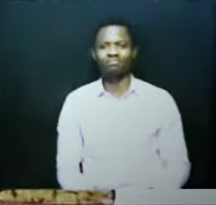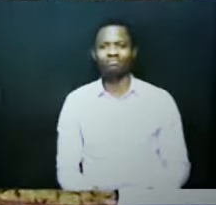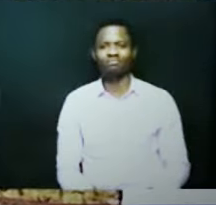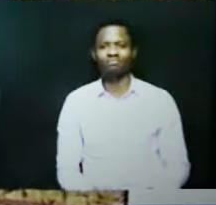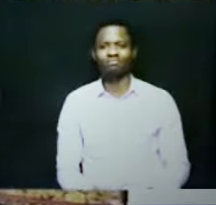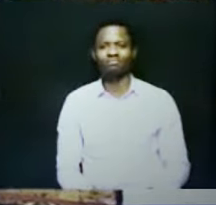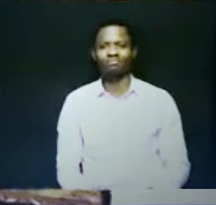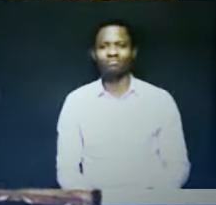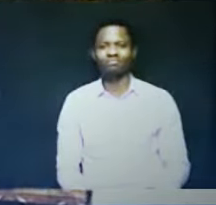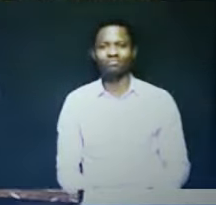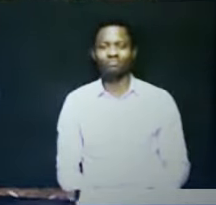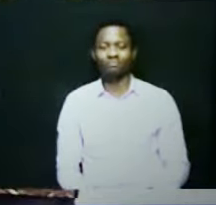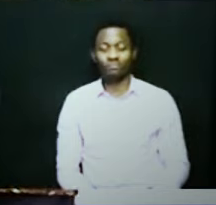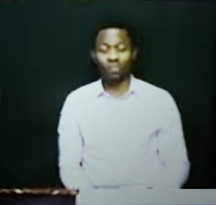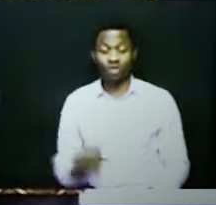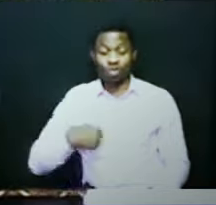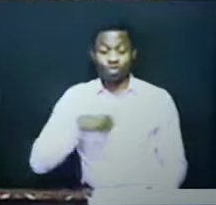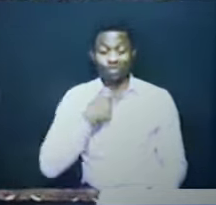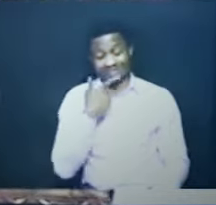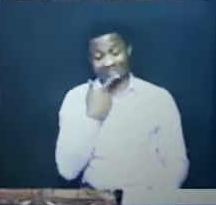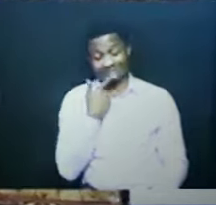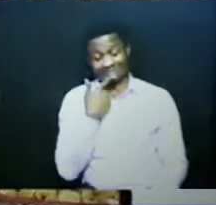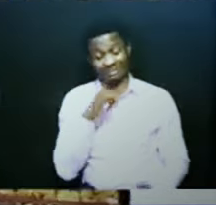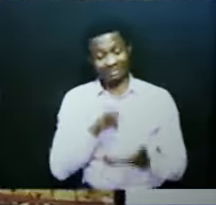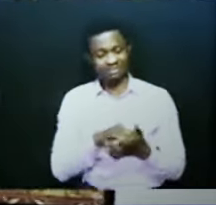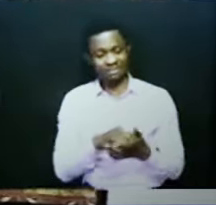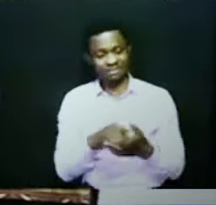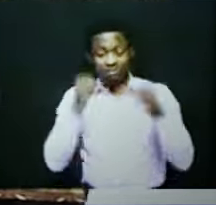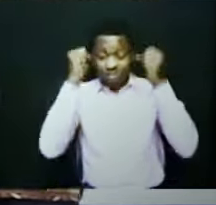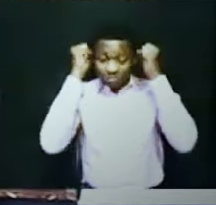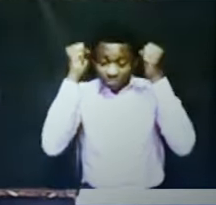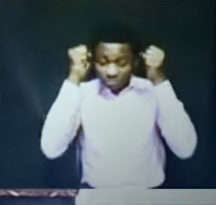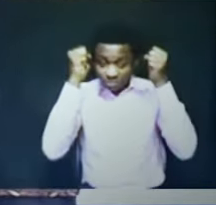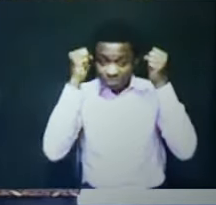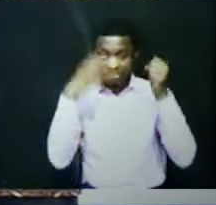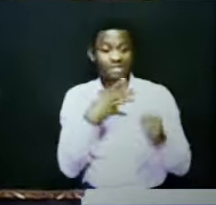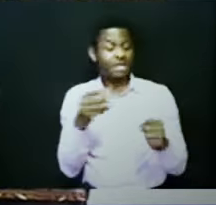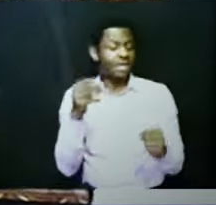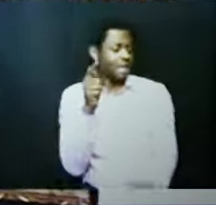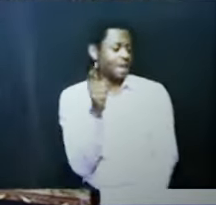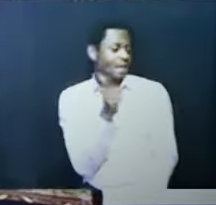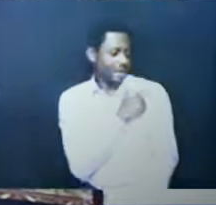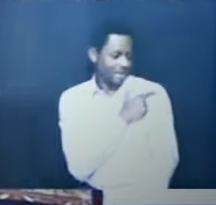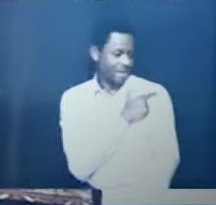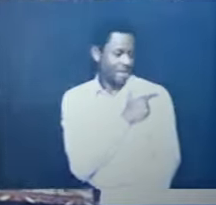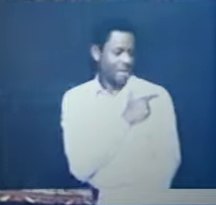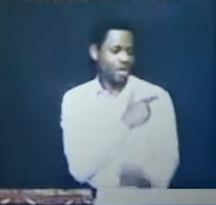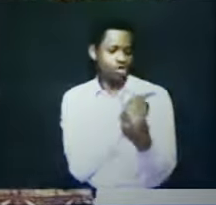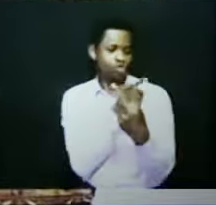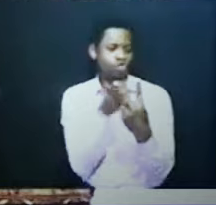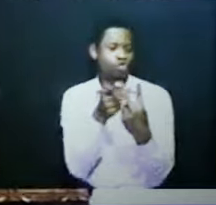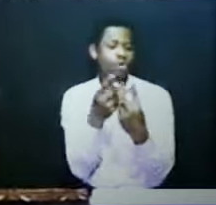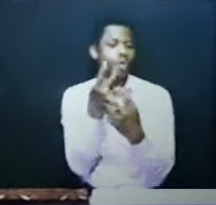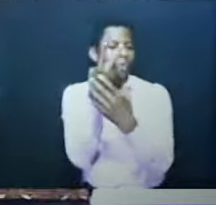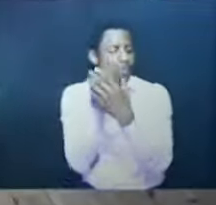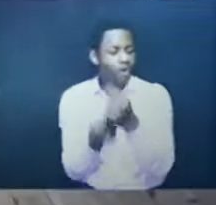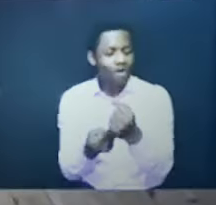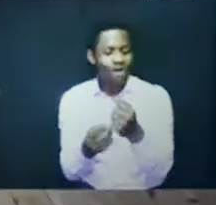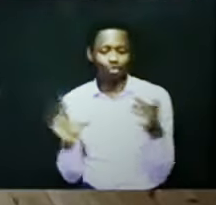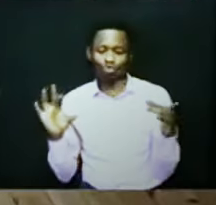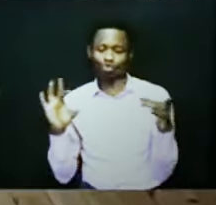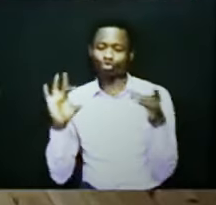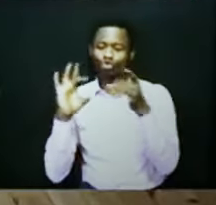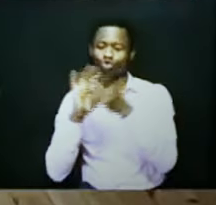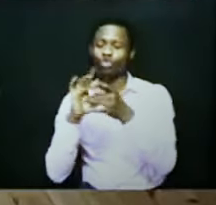And then we are saying that diligence and laziness are both attached to